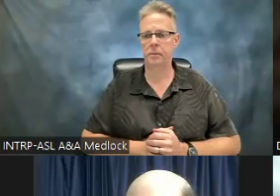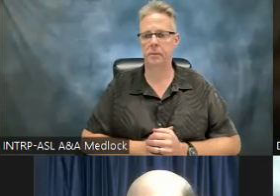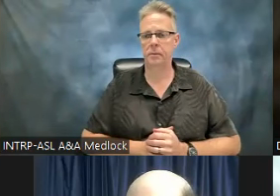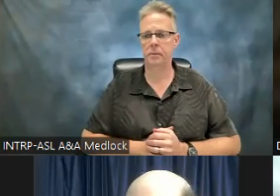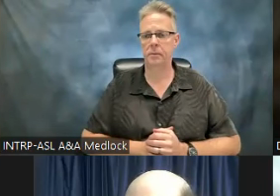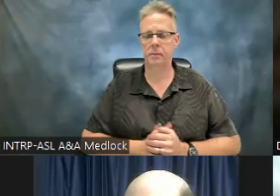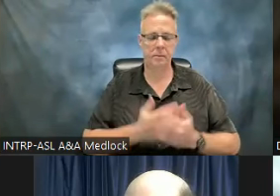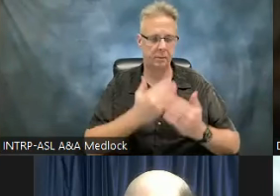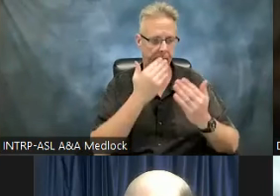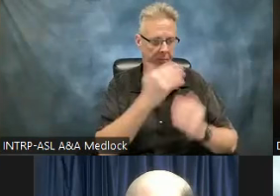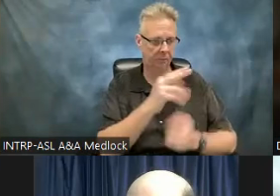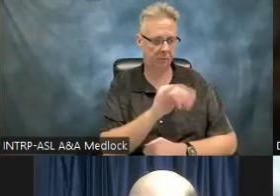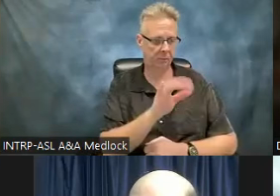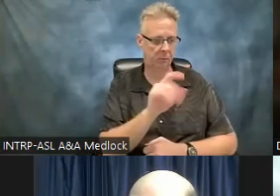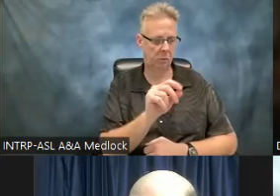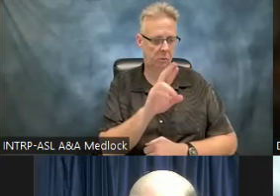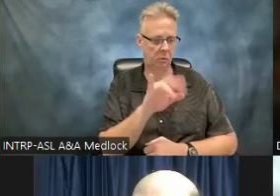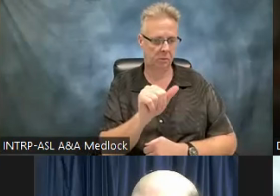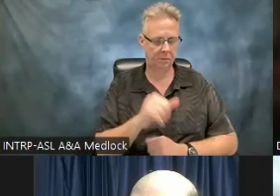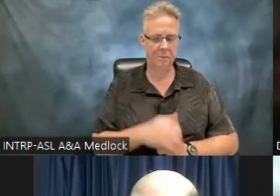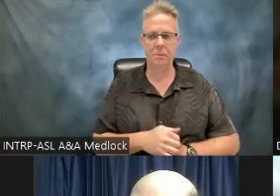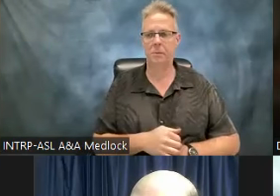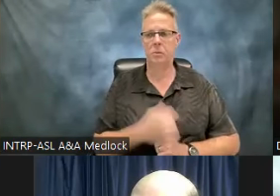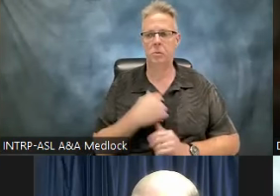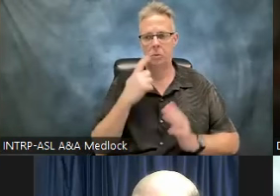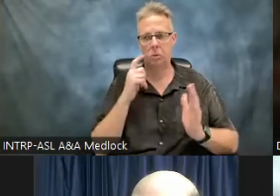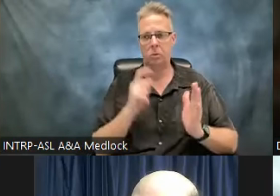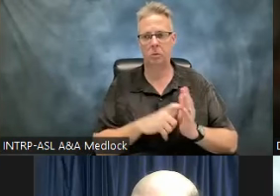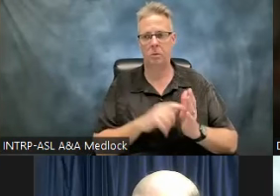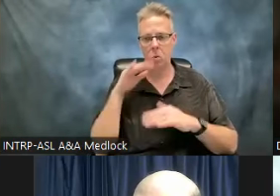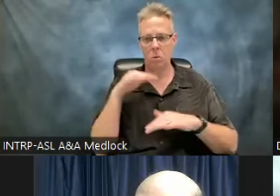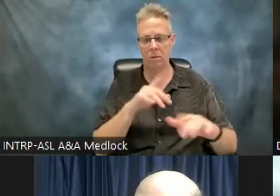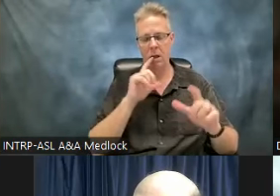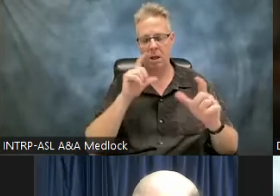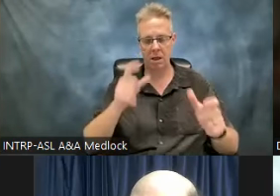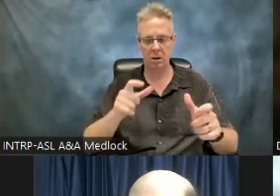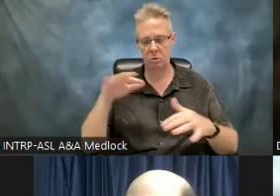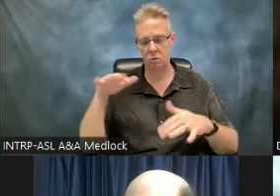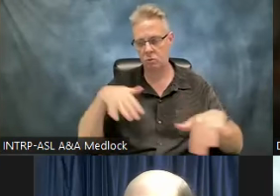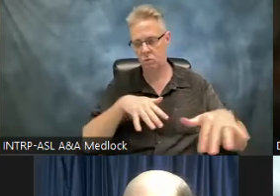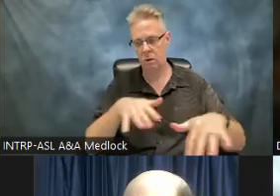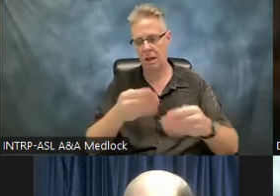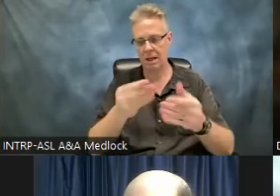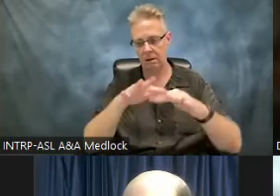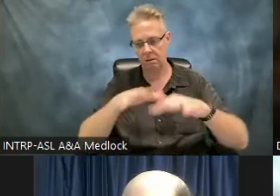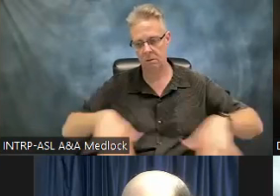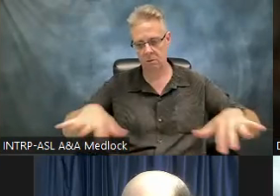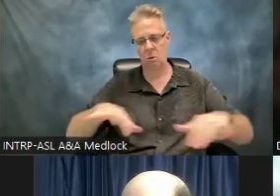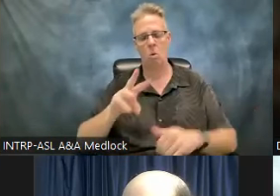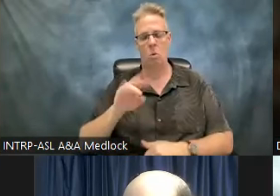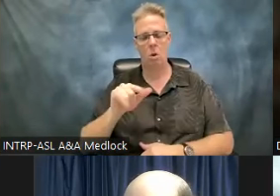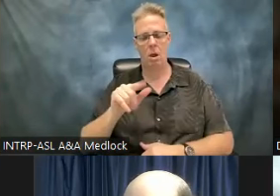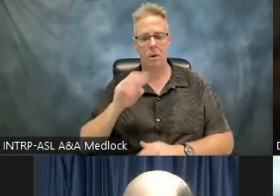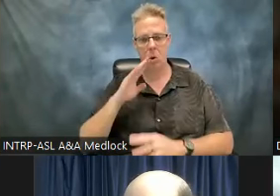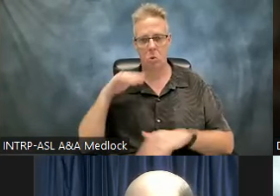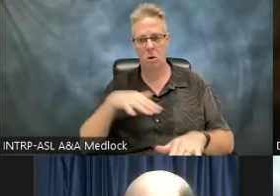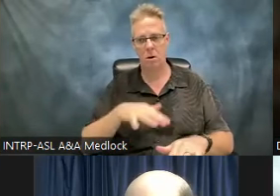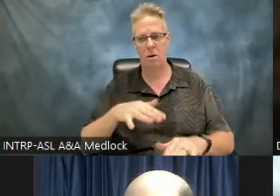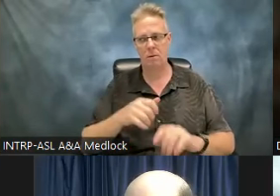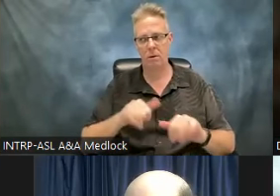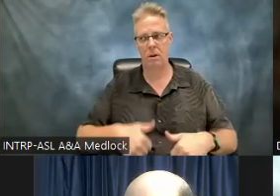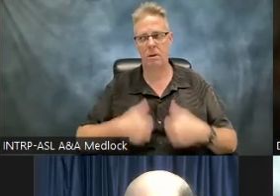Thank you, Victoria. We acknowledge that the rivers, lakes, streams, and lands of the lower Willamette River rest upon the